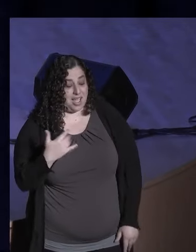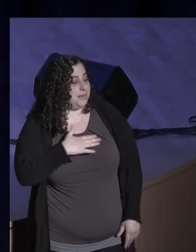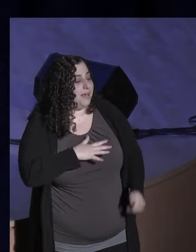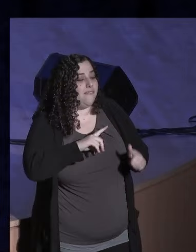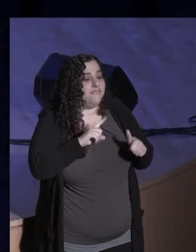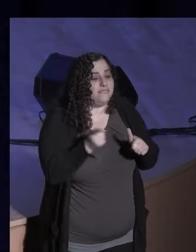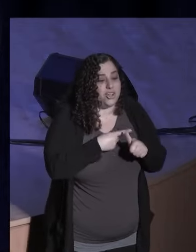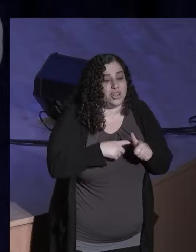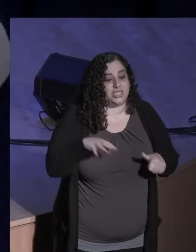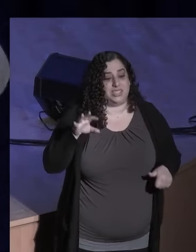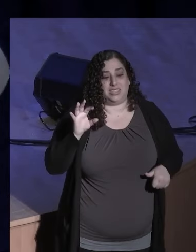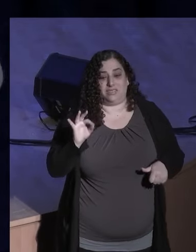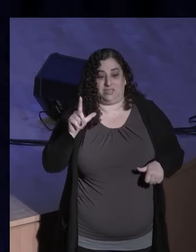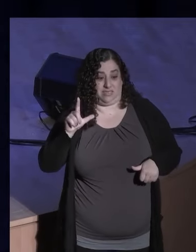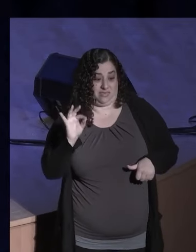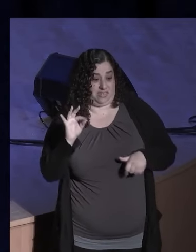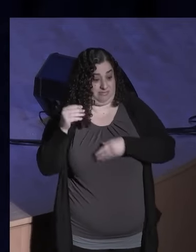bicentennial. Yeah, I'm crying too.